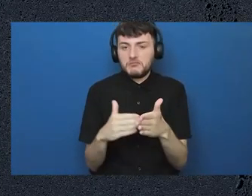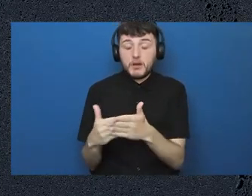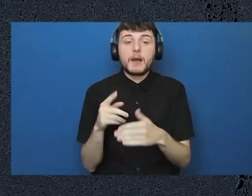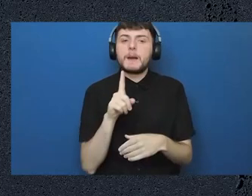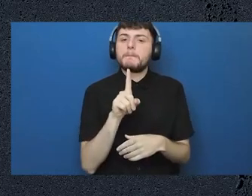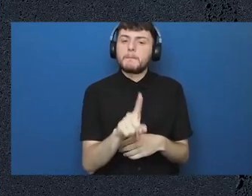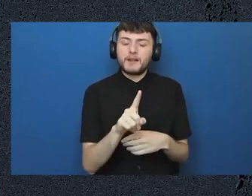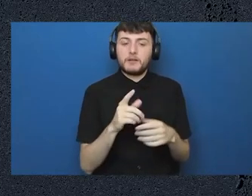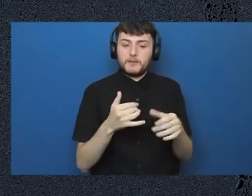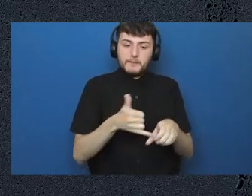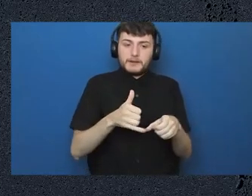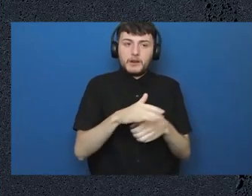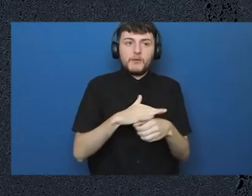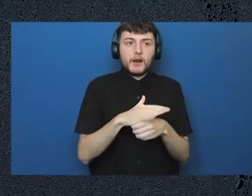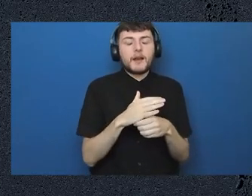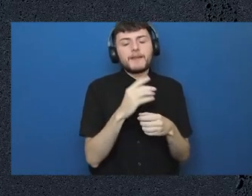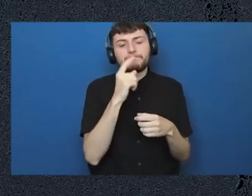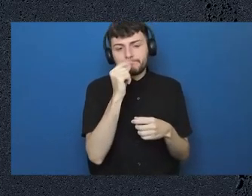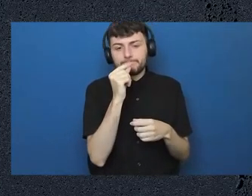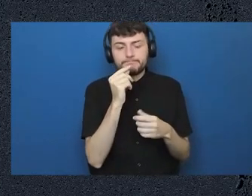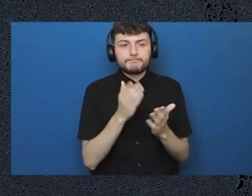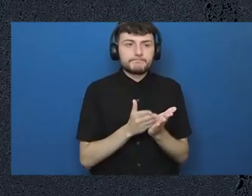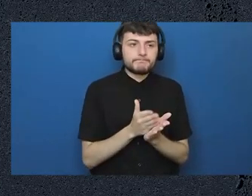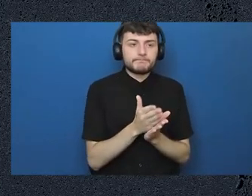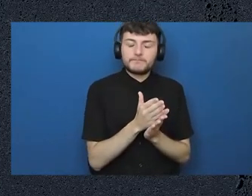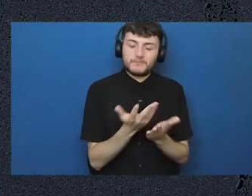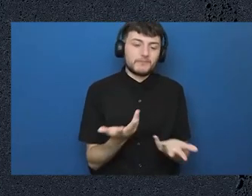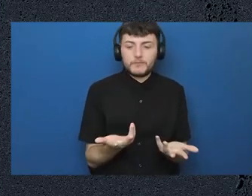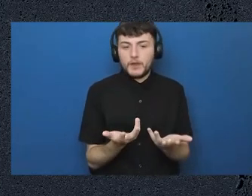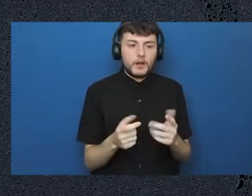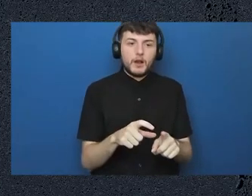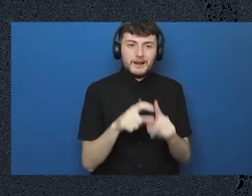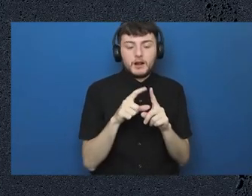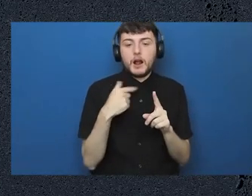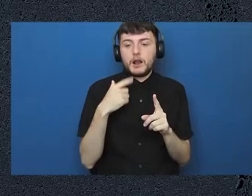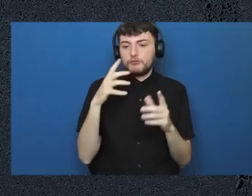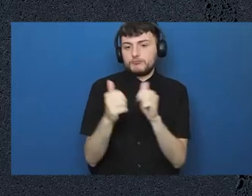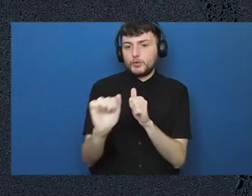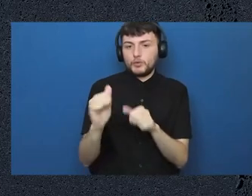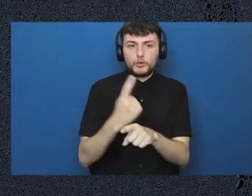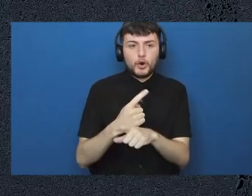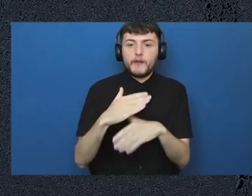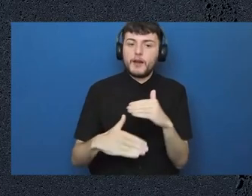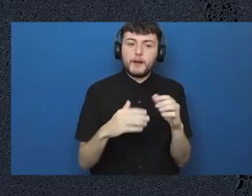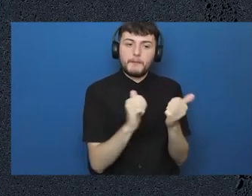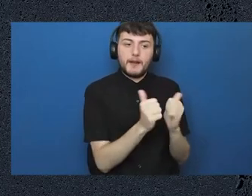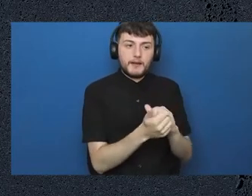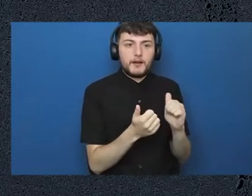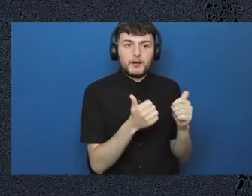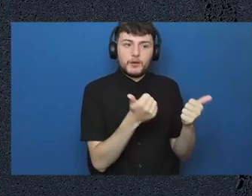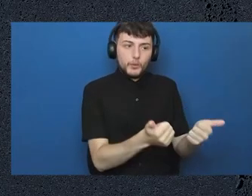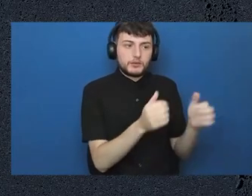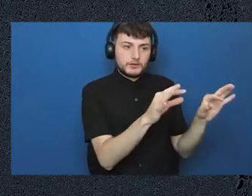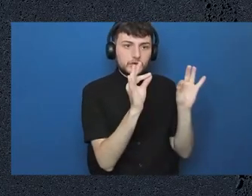this. It's really hard. I agree with the partner call. I have three children. But I don't even know that having a partner